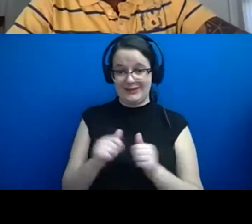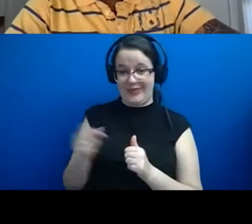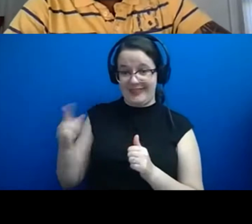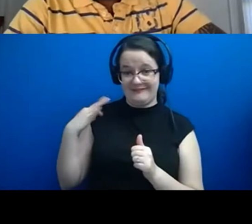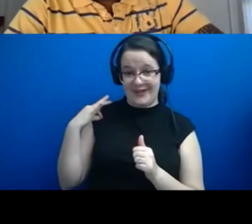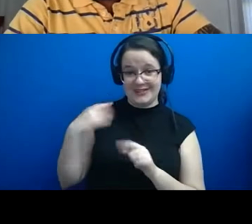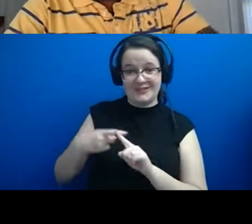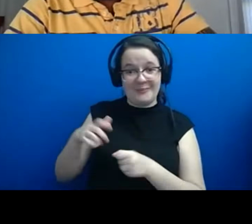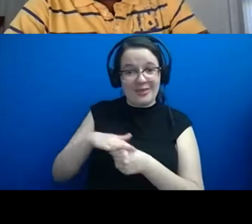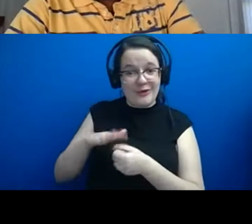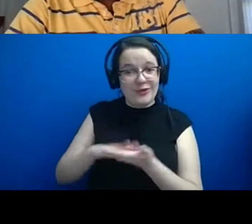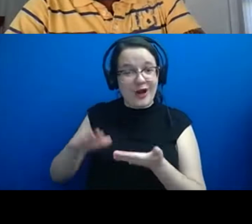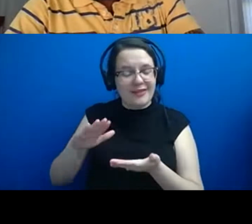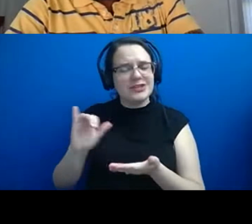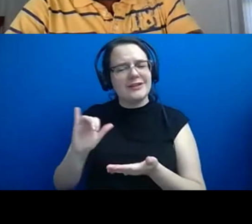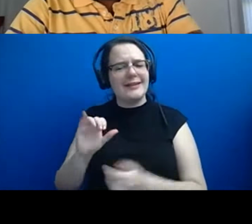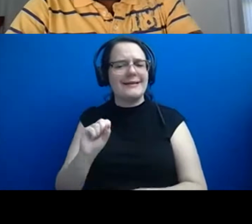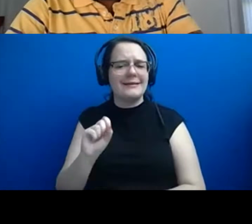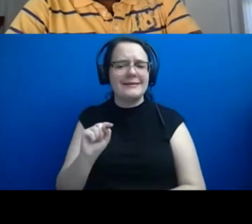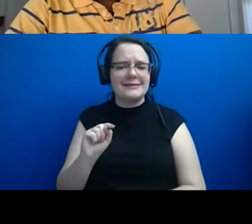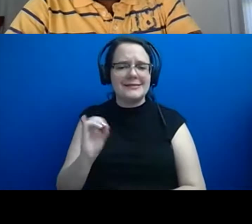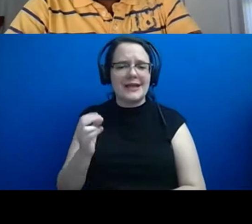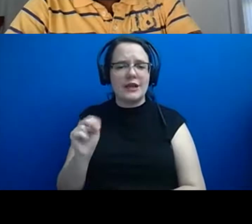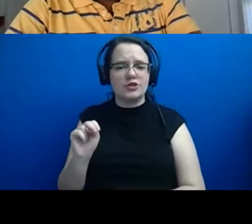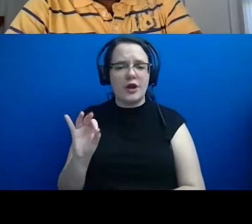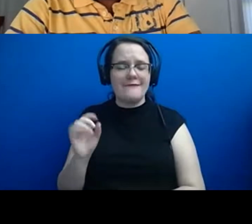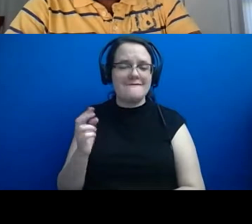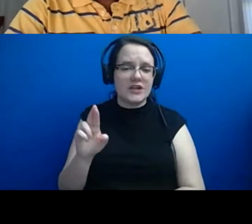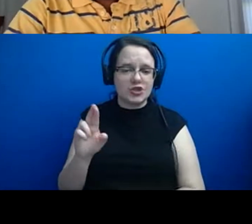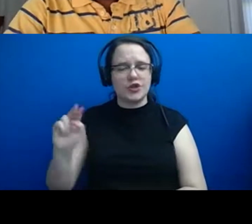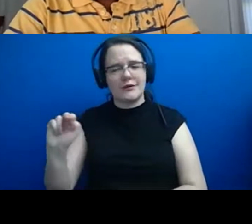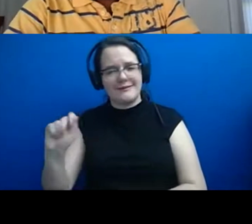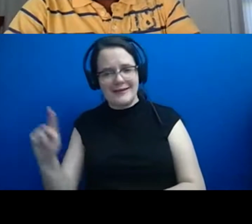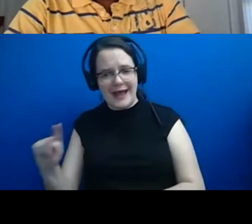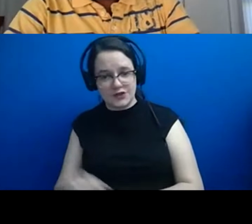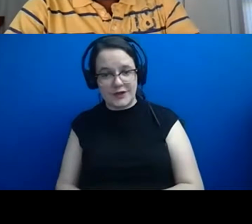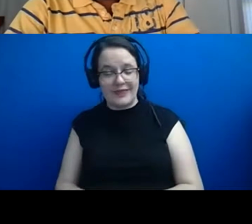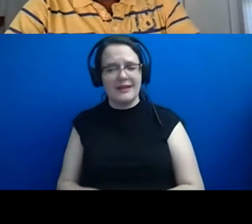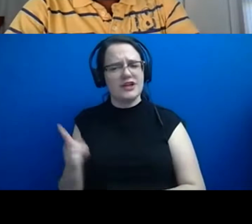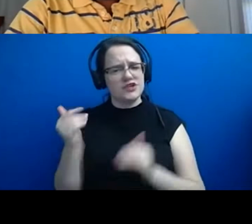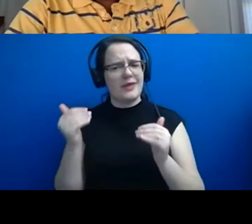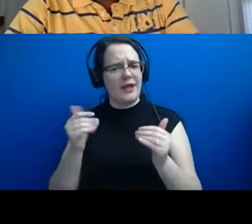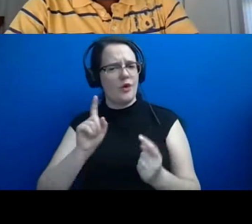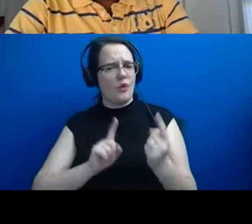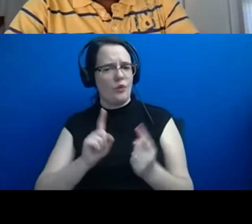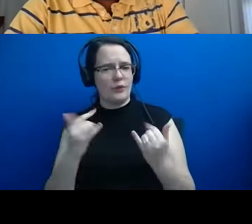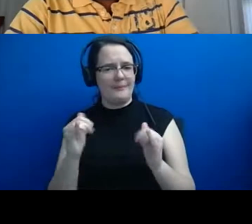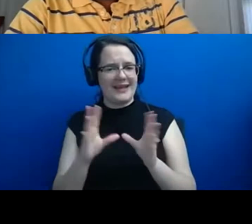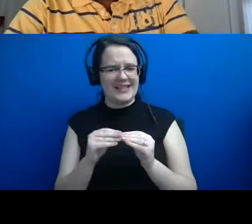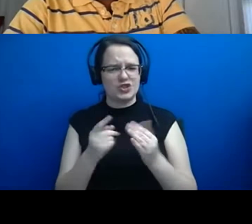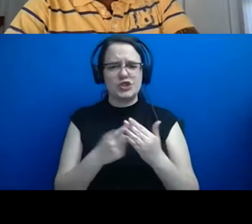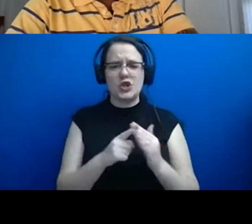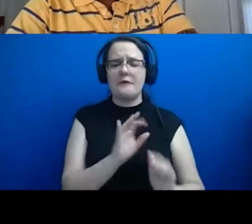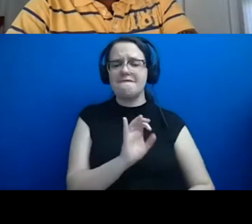St. John Fisher and Nazareth. And in order to engage in these one-on-one play sessions from about February to the end of May. And we